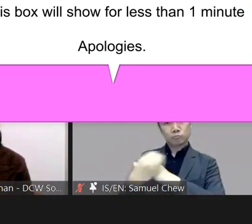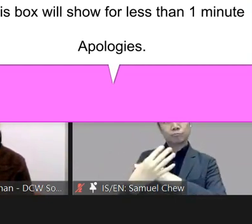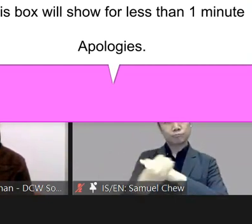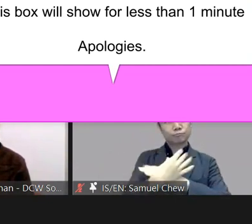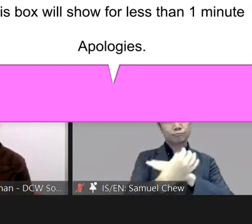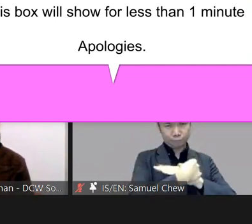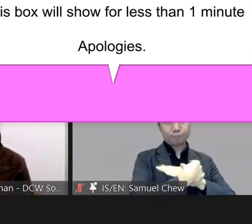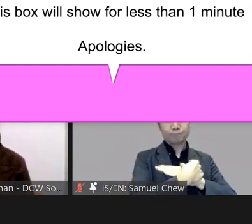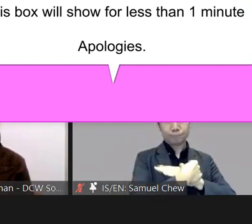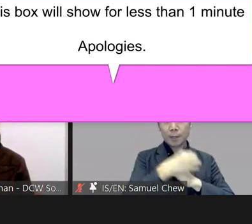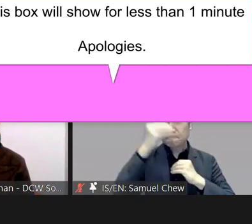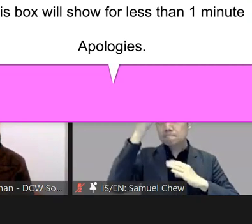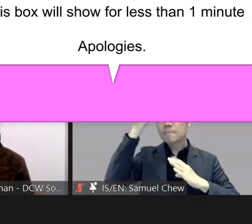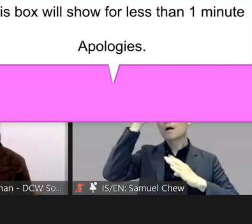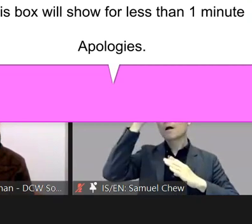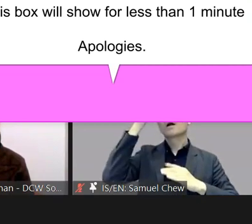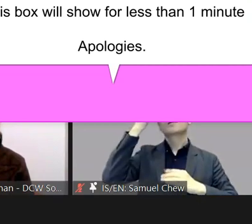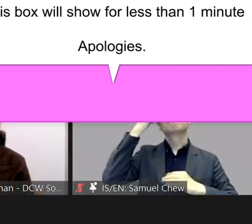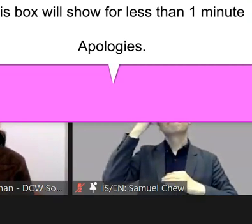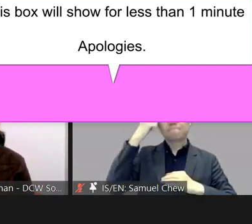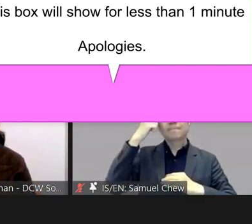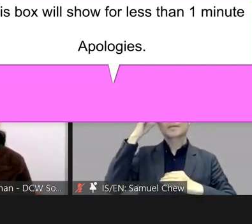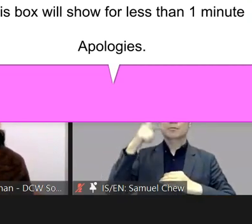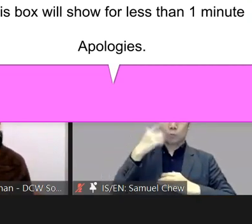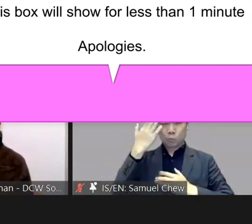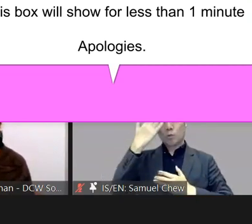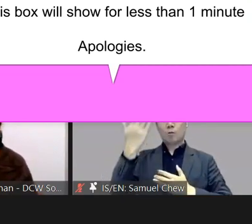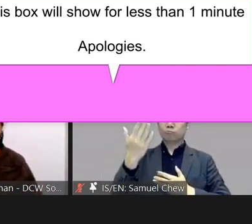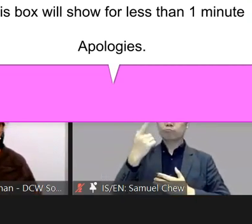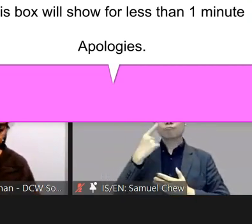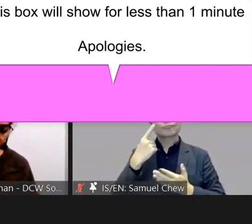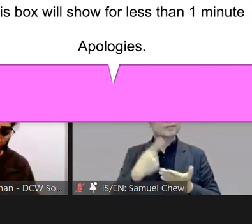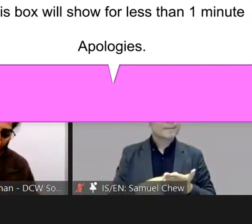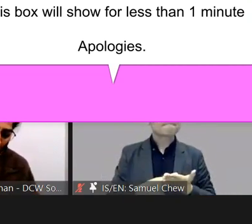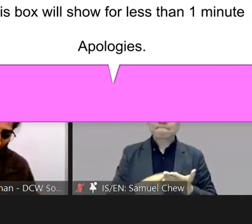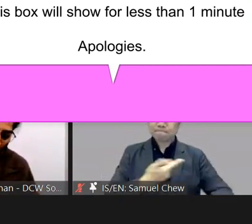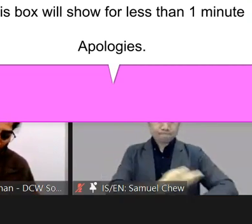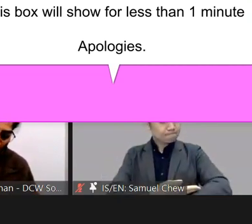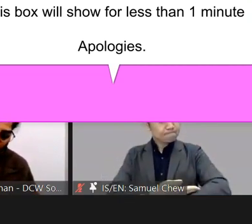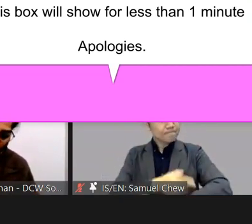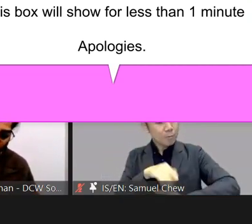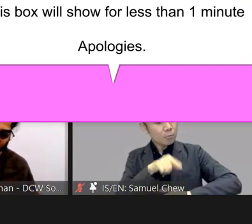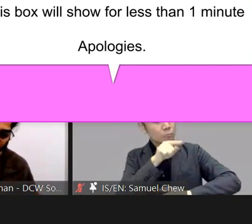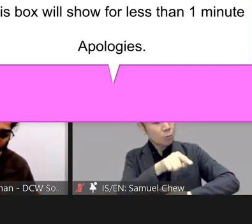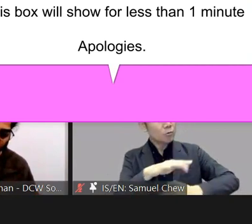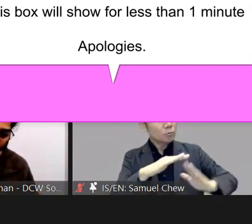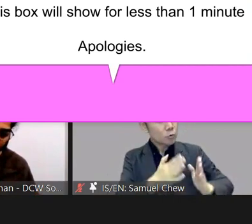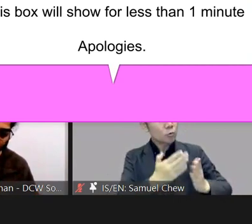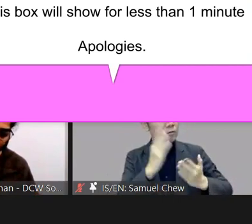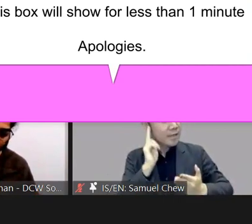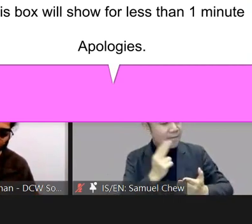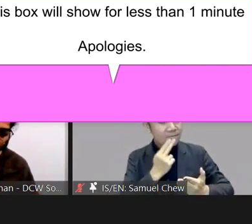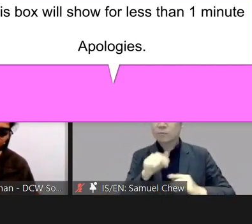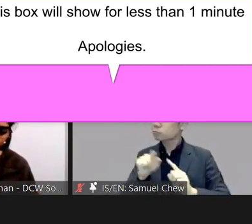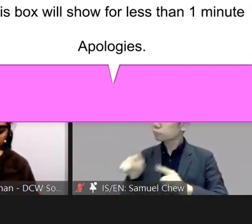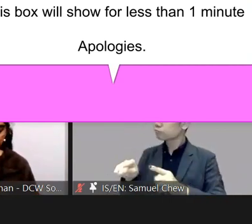think one of the main issues that caregivers encounter is the fact that they are not exposed to a